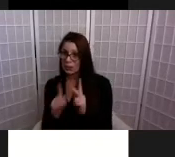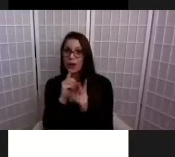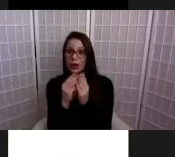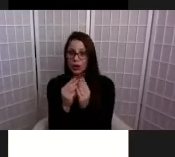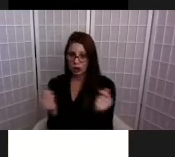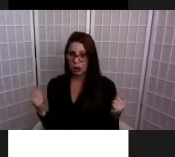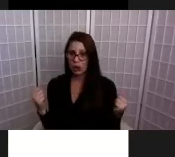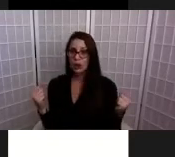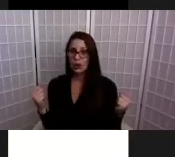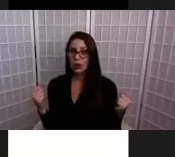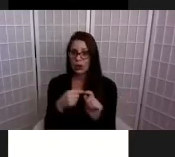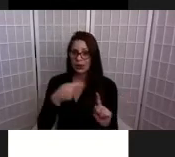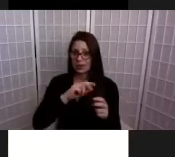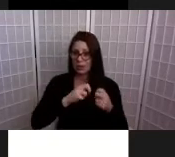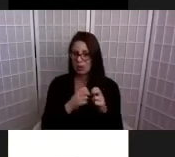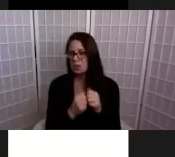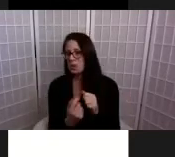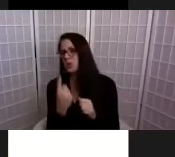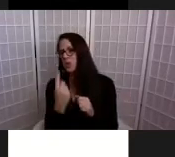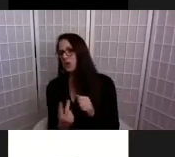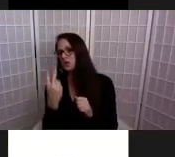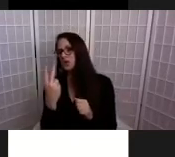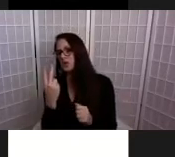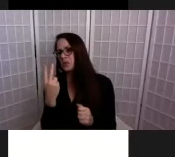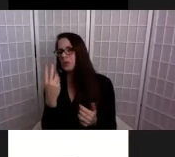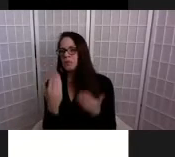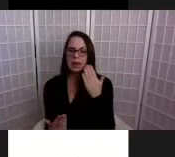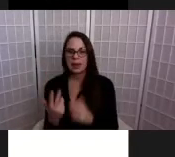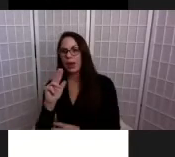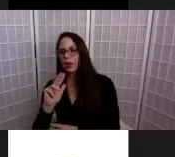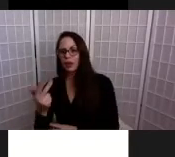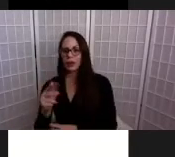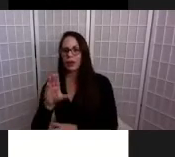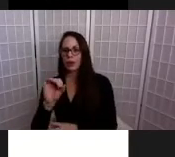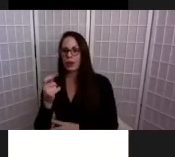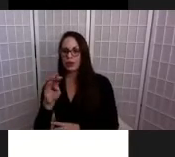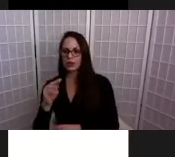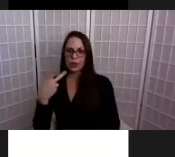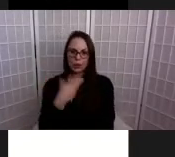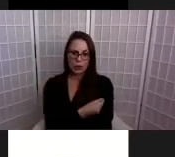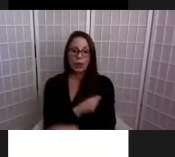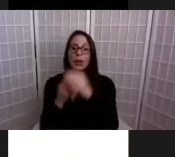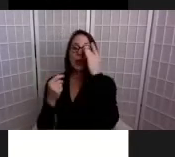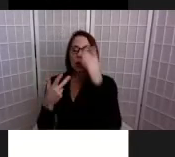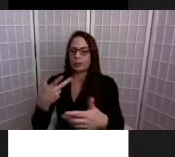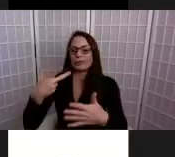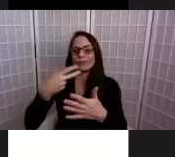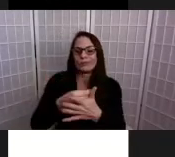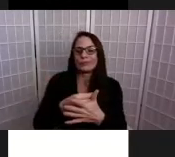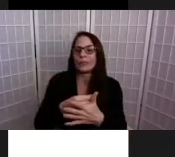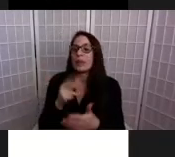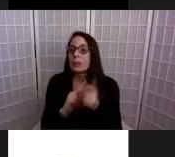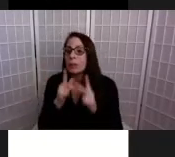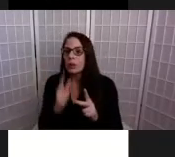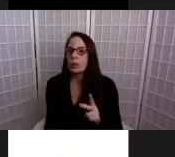problem, with 1 or 2, possibly a 3rd cortisone injection. And in those people who it just keeps coming back, there's a little